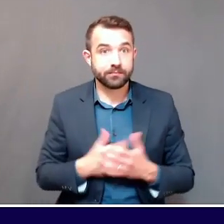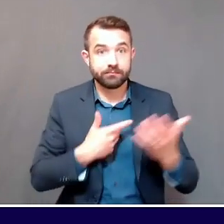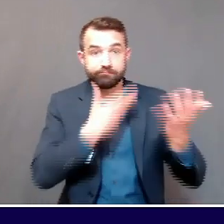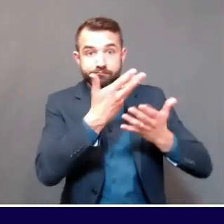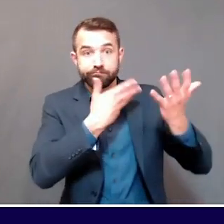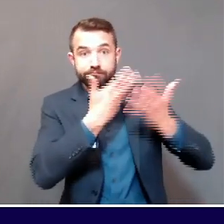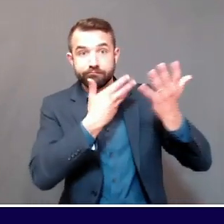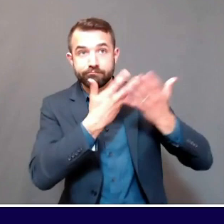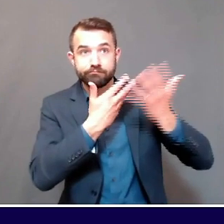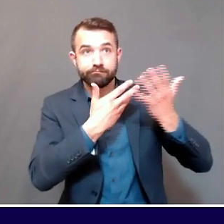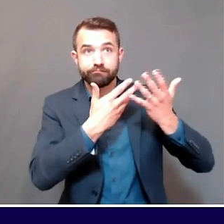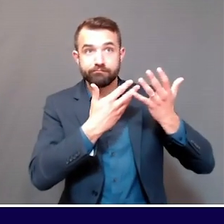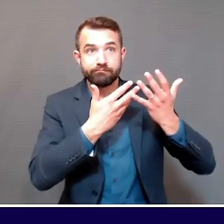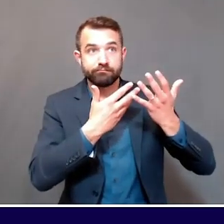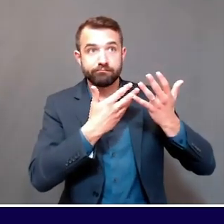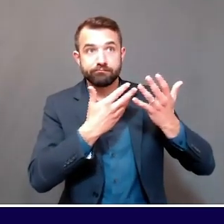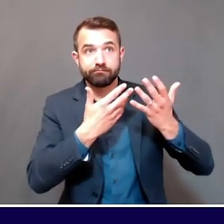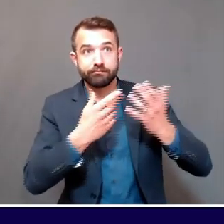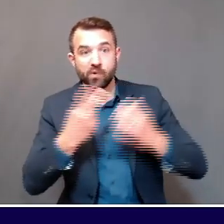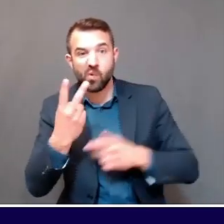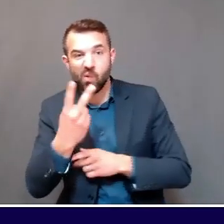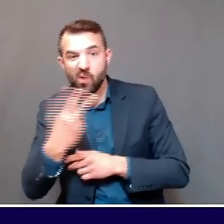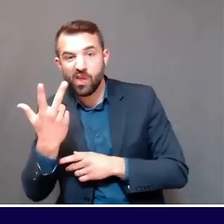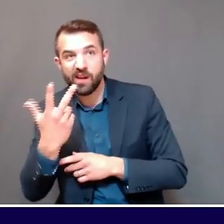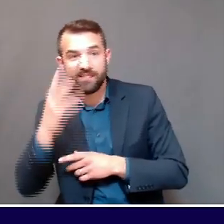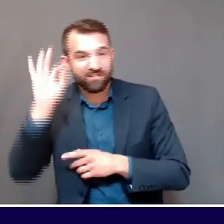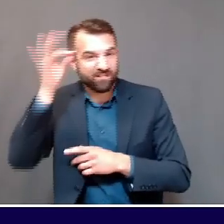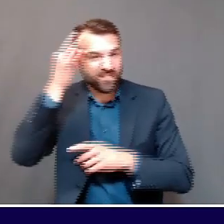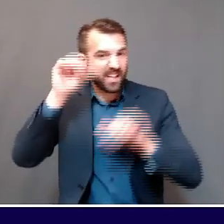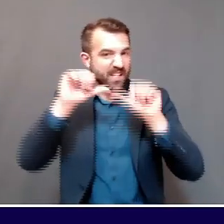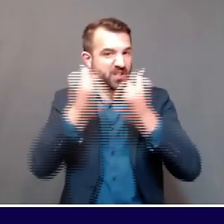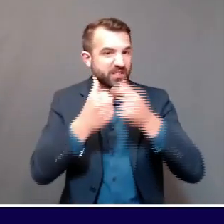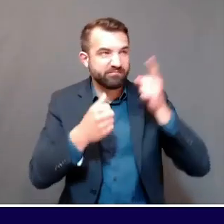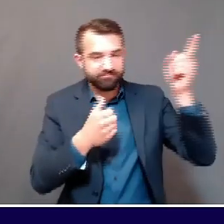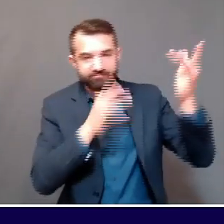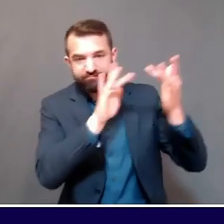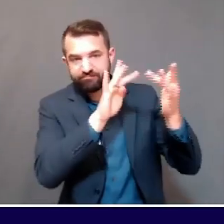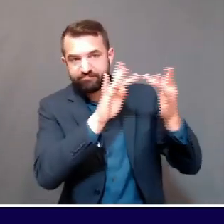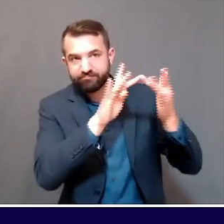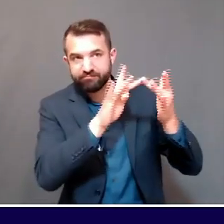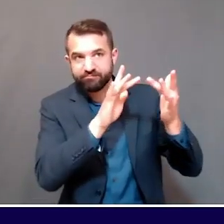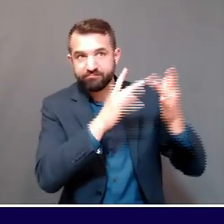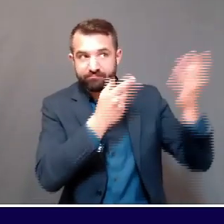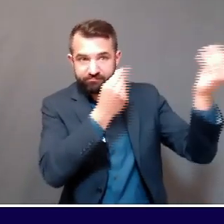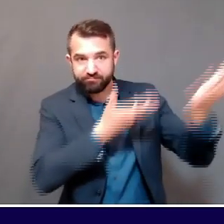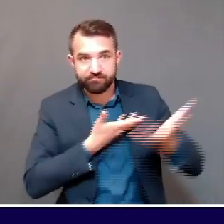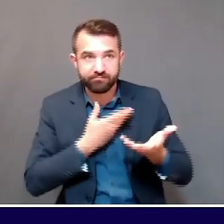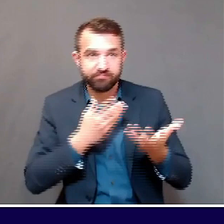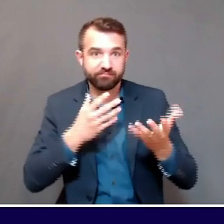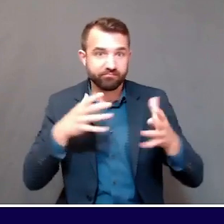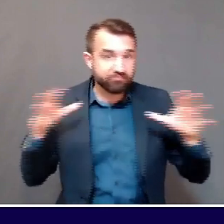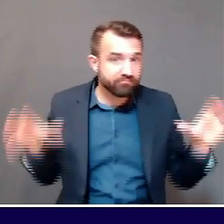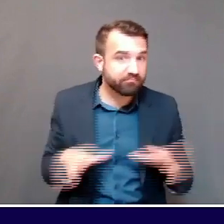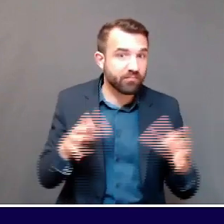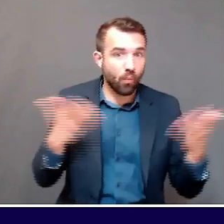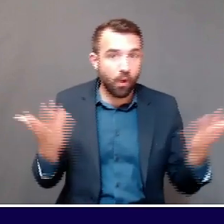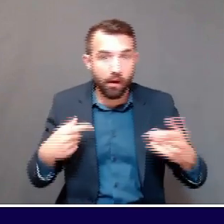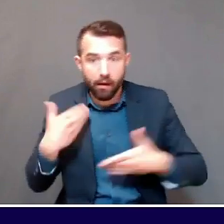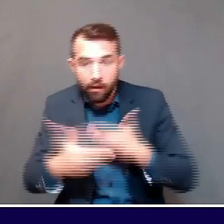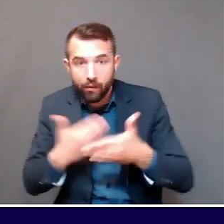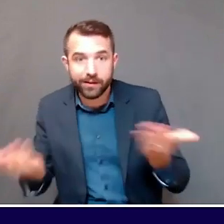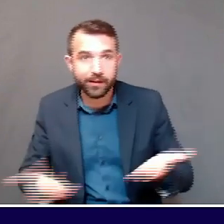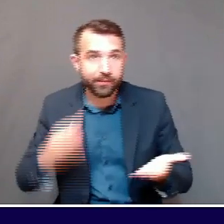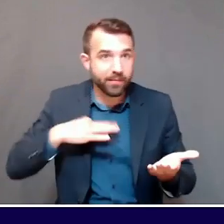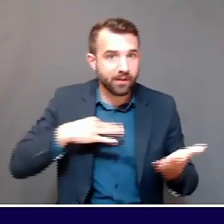with three federal agencies as part of our response. The first, most obviously,